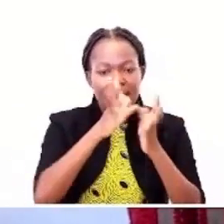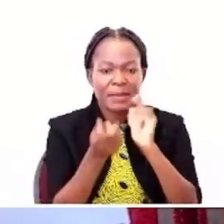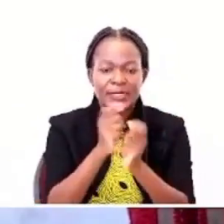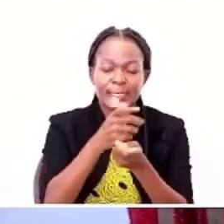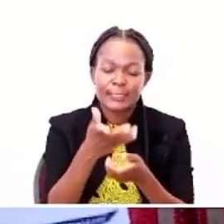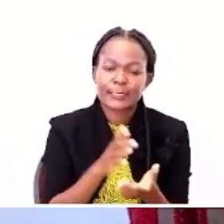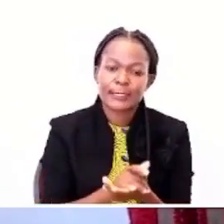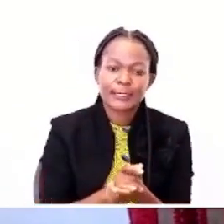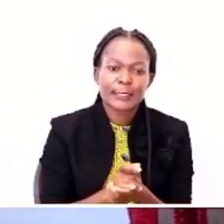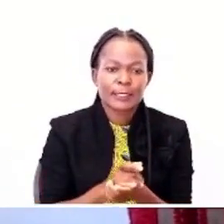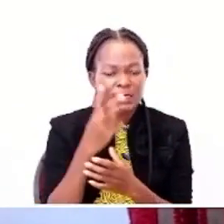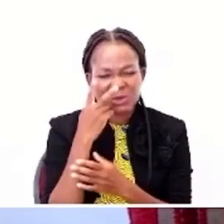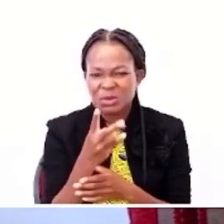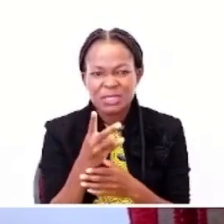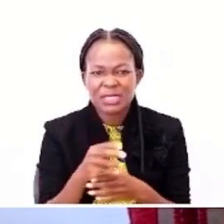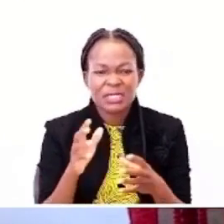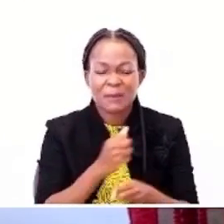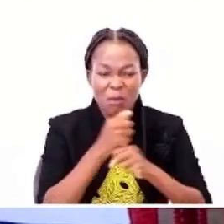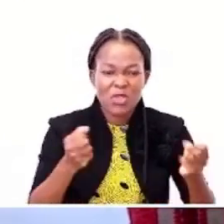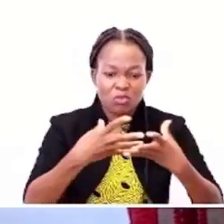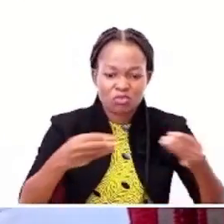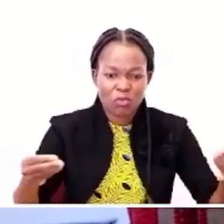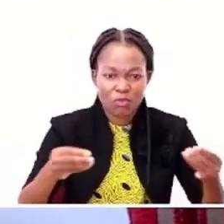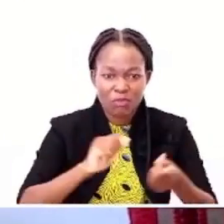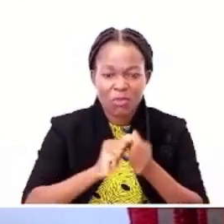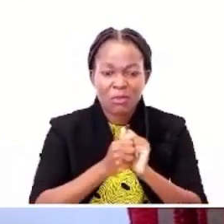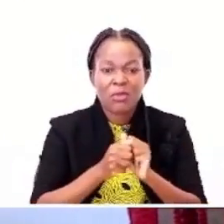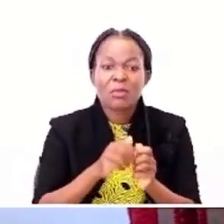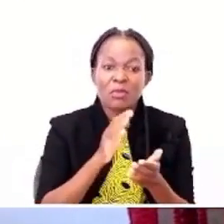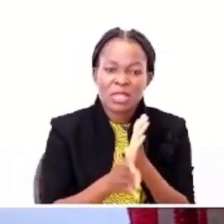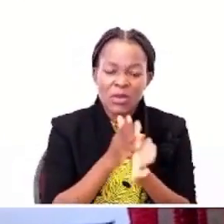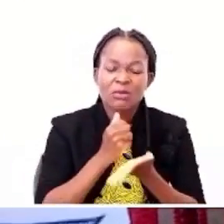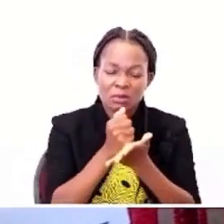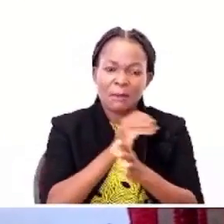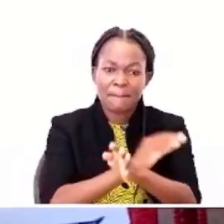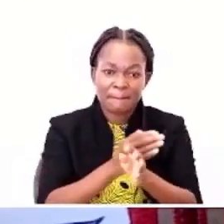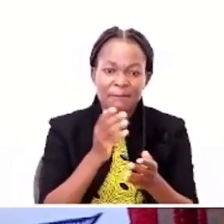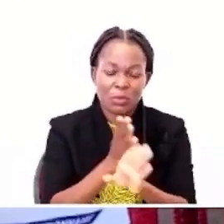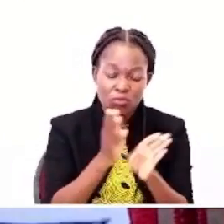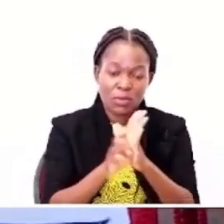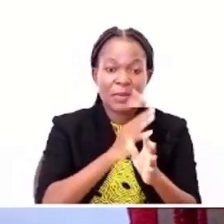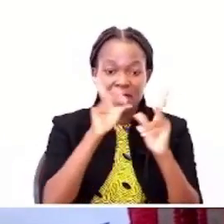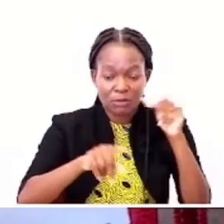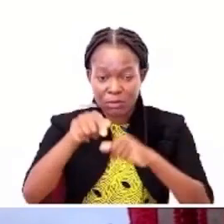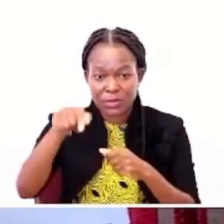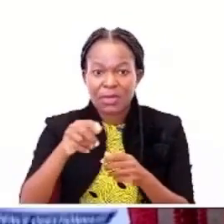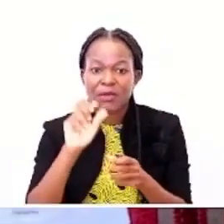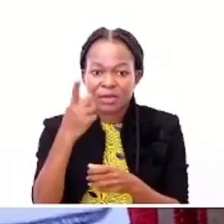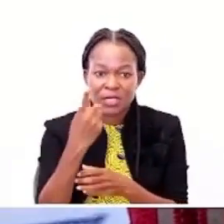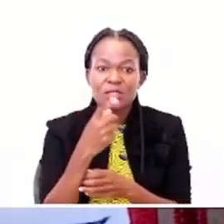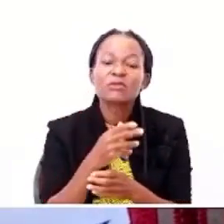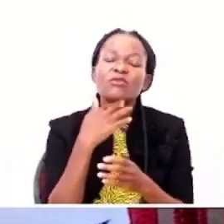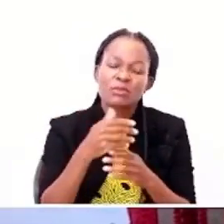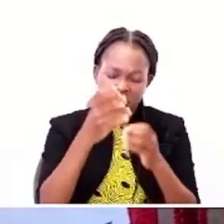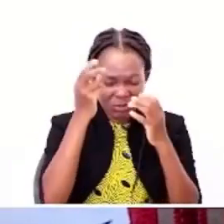we cannot address this deficit, however, without a plan of action. First of all, we need to be clear on how we are going to structure